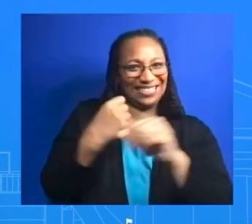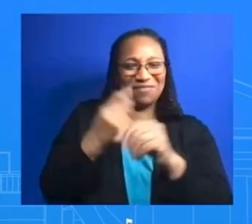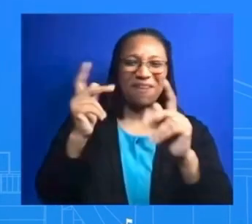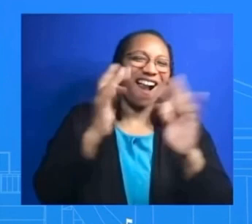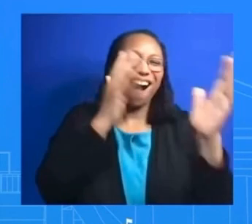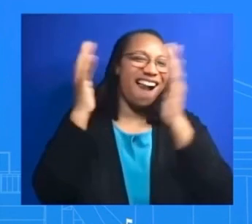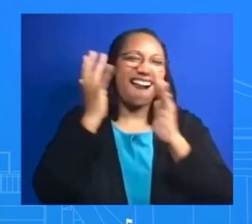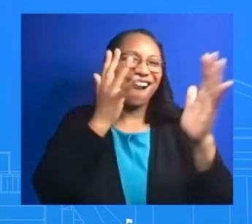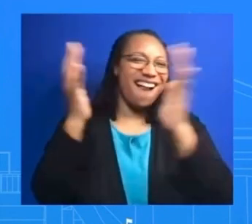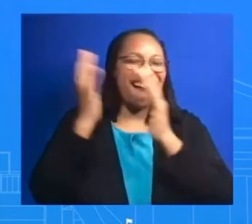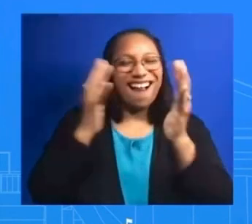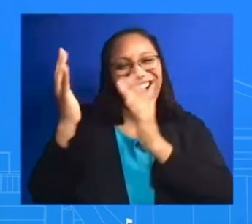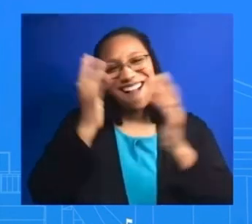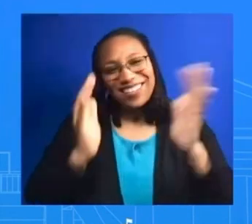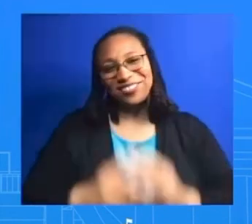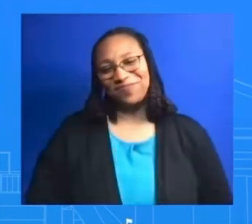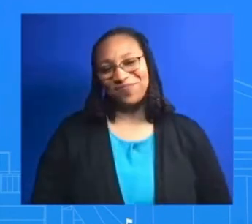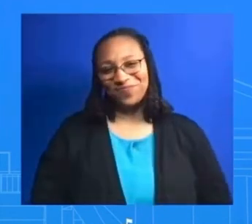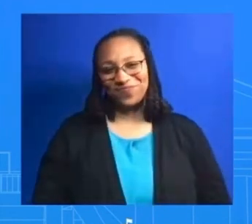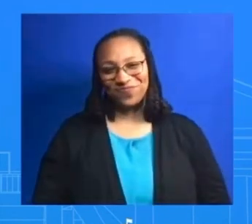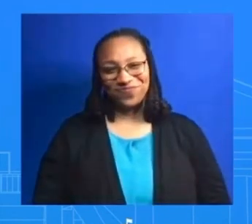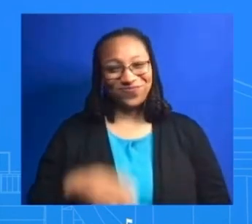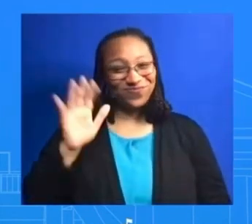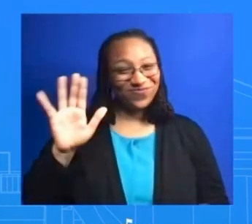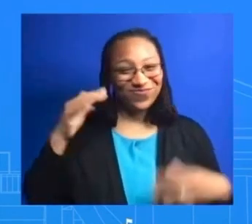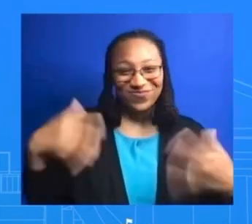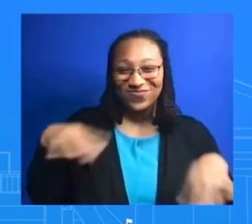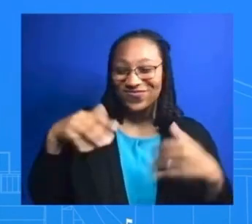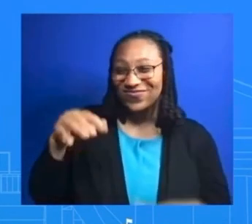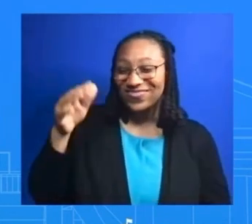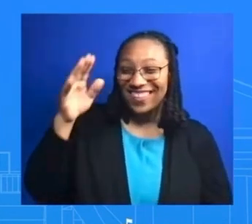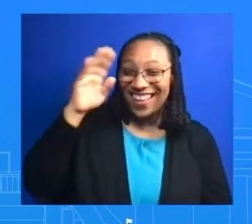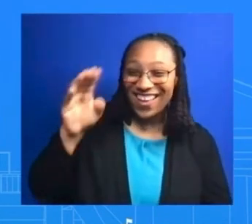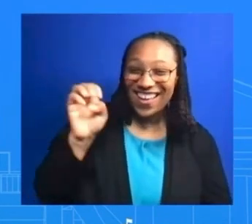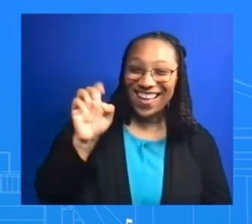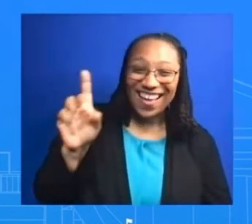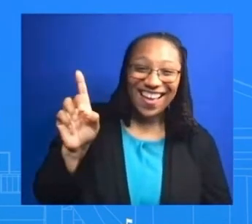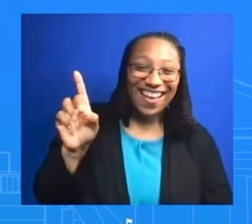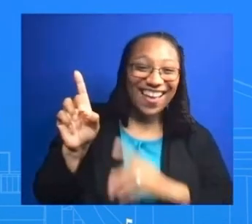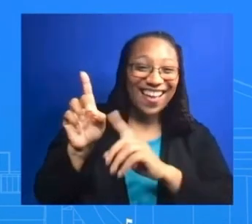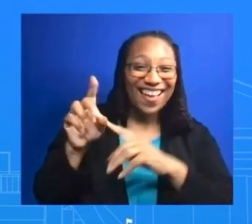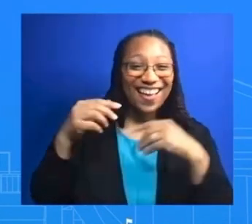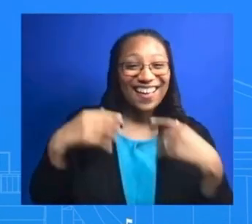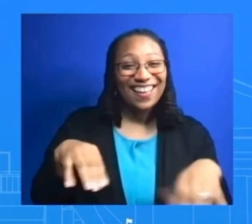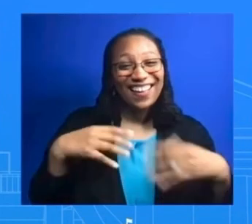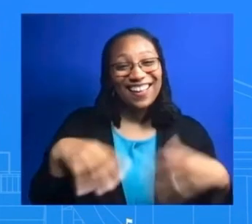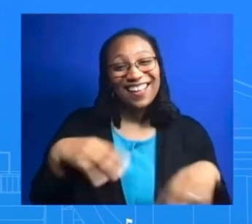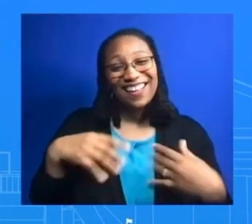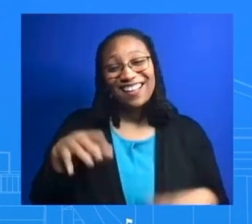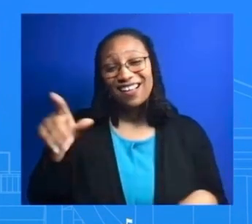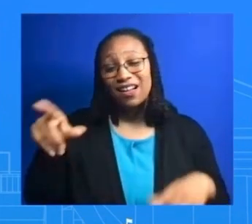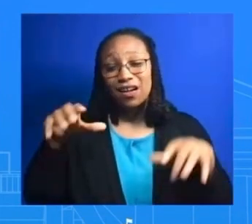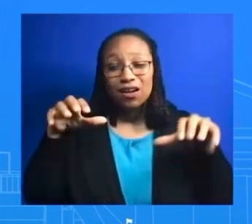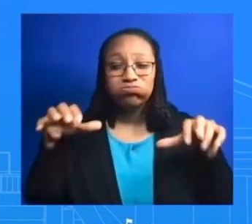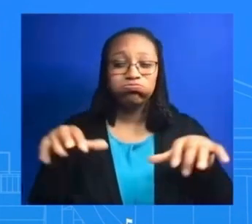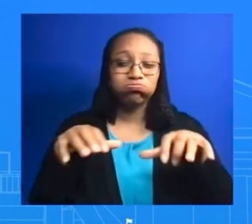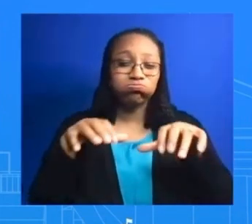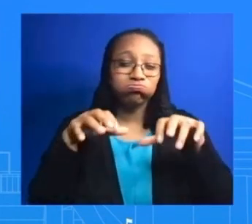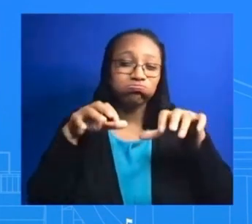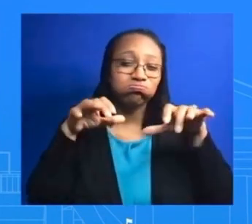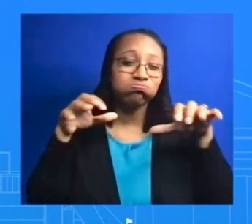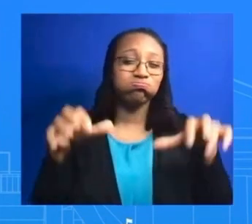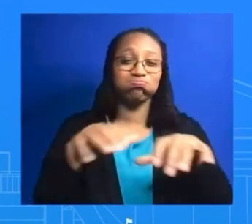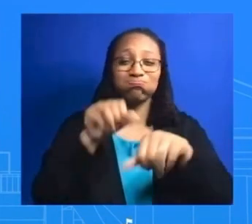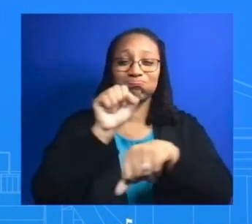In his career, hi Ed. In his career, Ed has covered every president since Ronald Reagan,